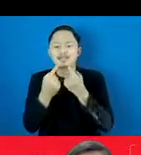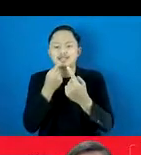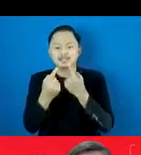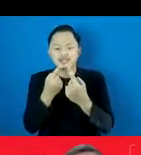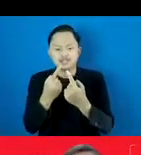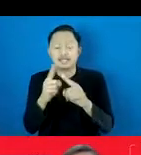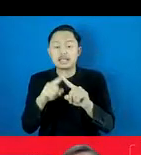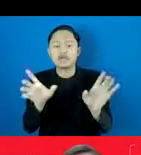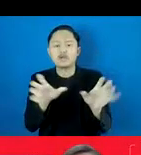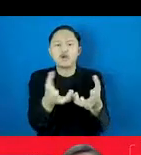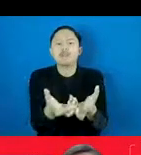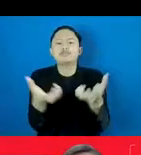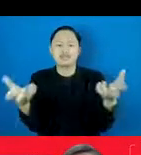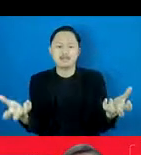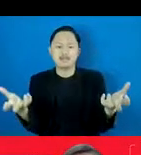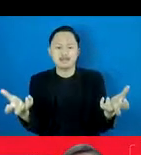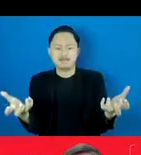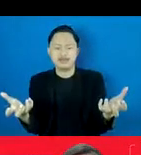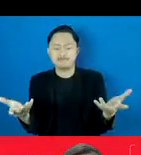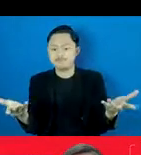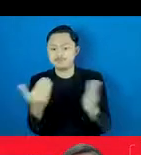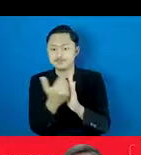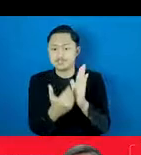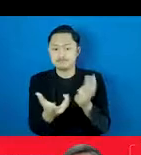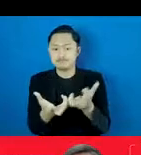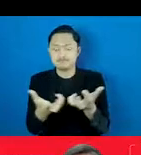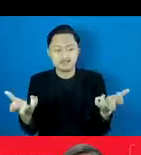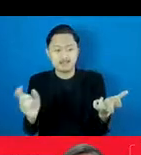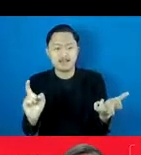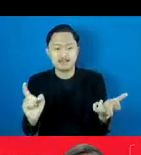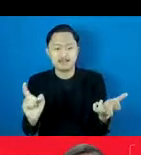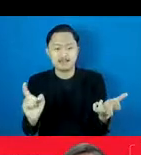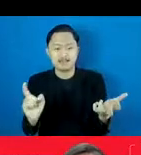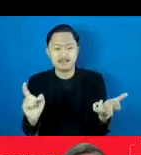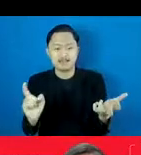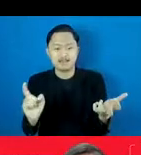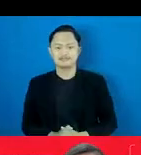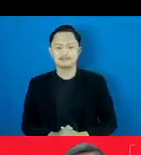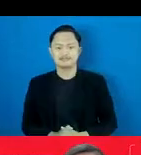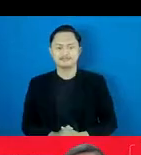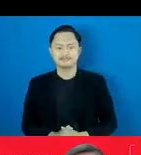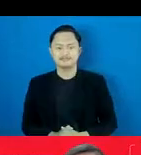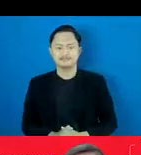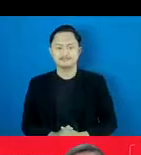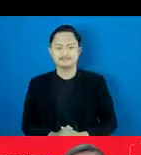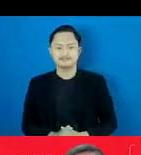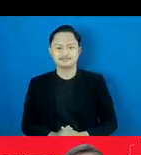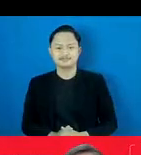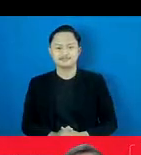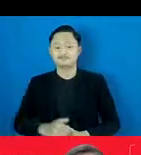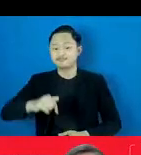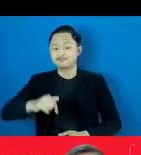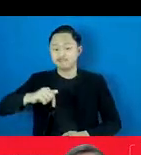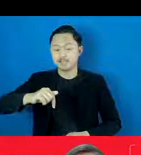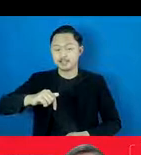room later on in our event that is part of our agenda this morning, ladies and gentlemen. And now, ladies